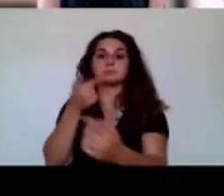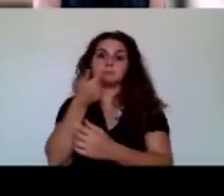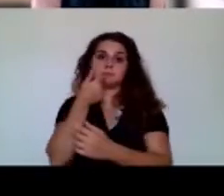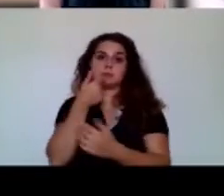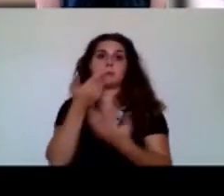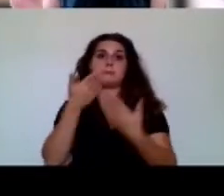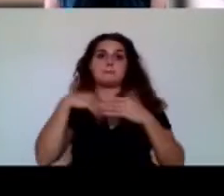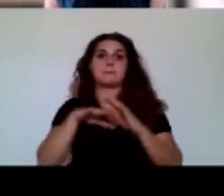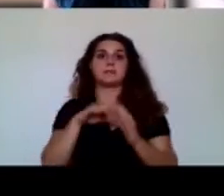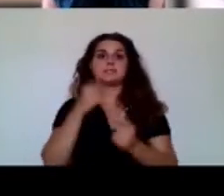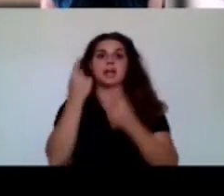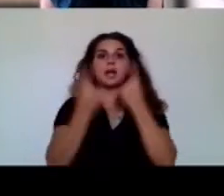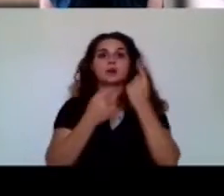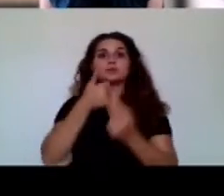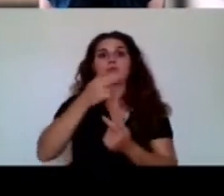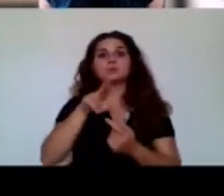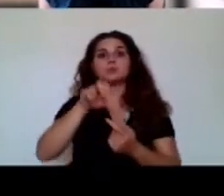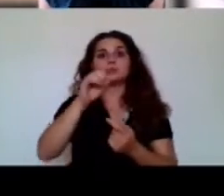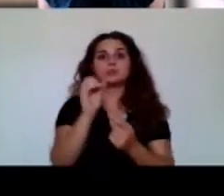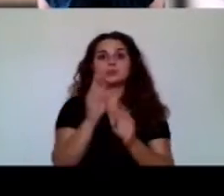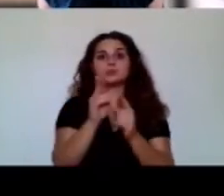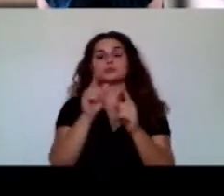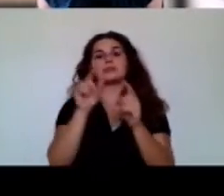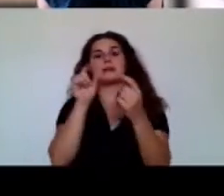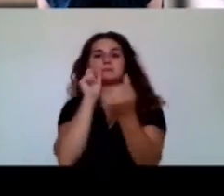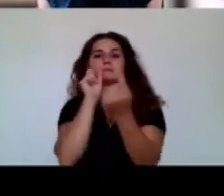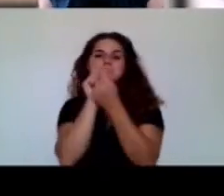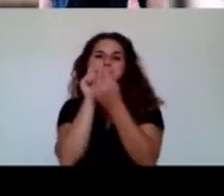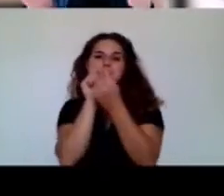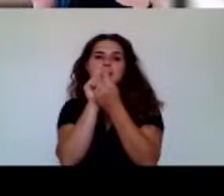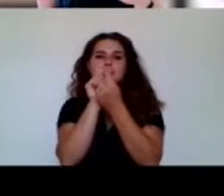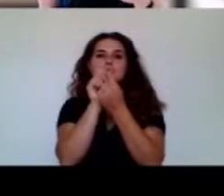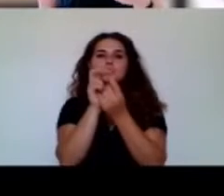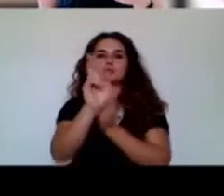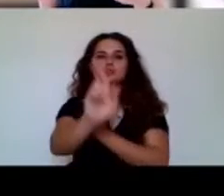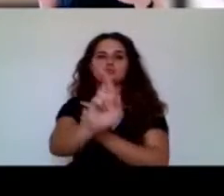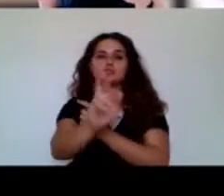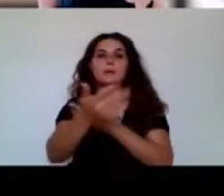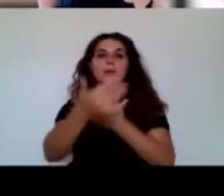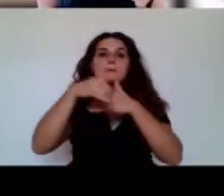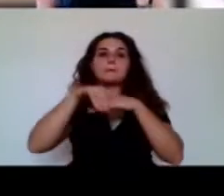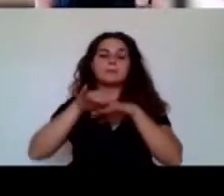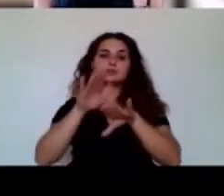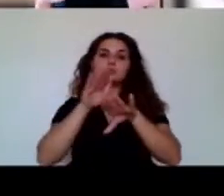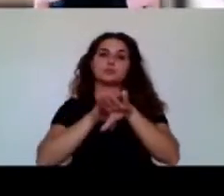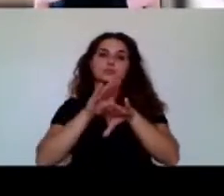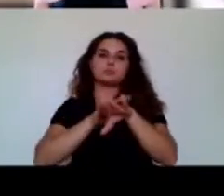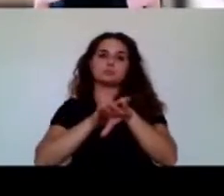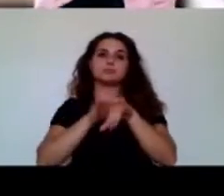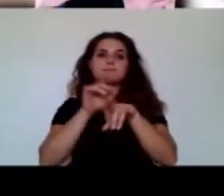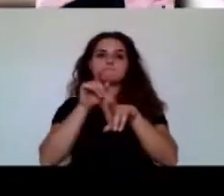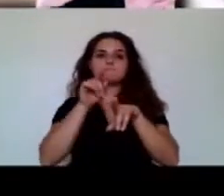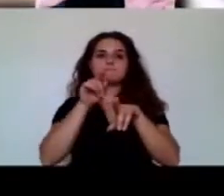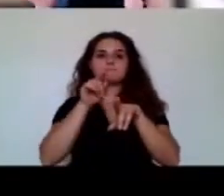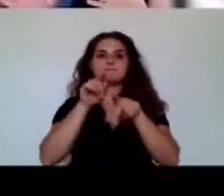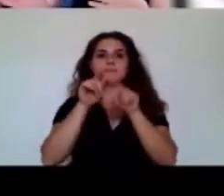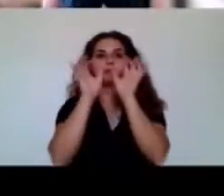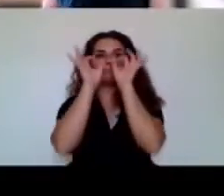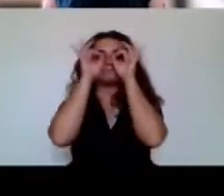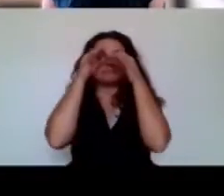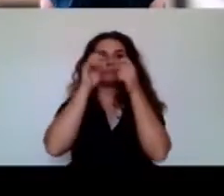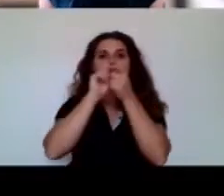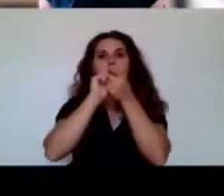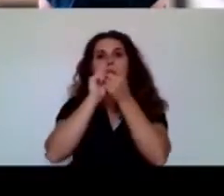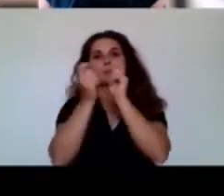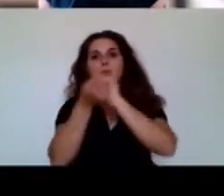that some of Bruno's throws went a bit above the targets, but since the prisms are causing a shift, a